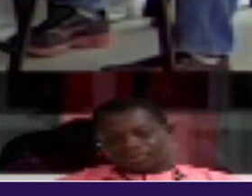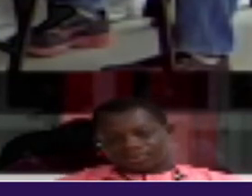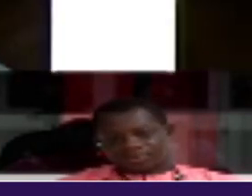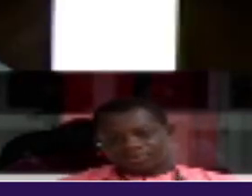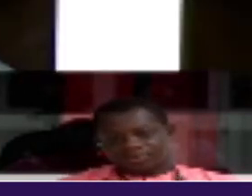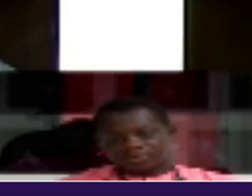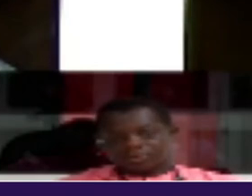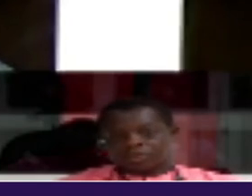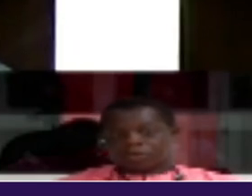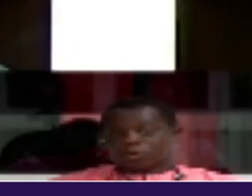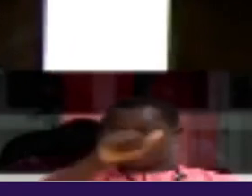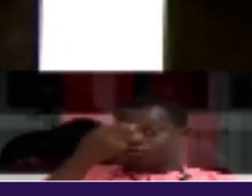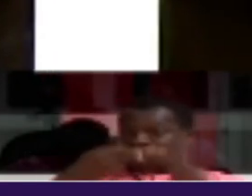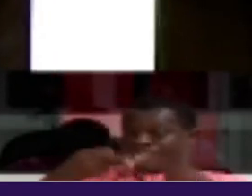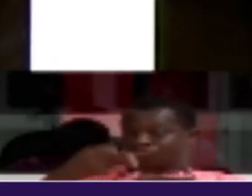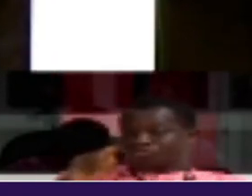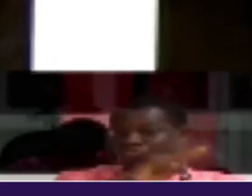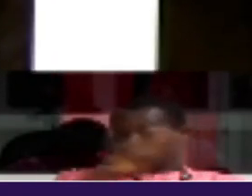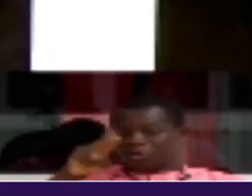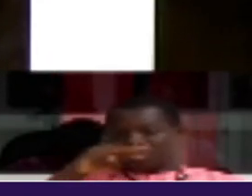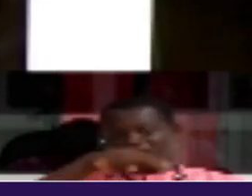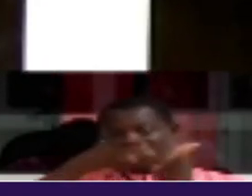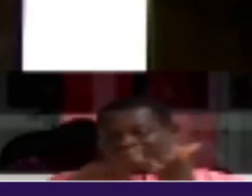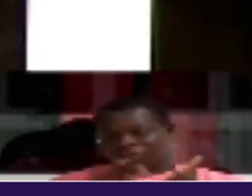Your story does not add up.